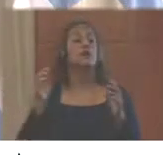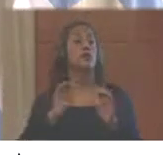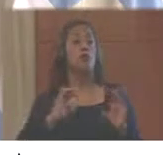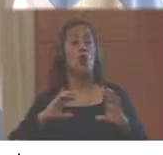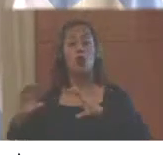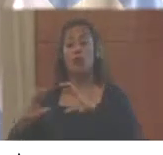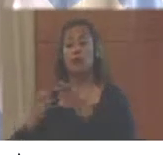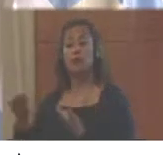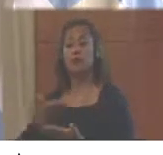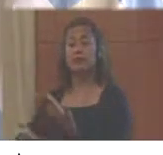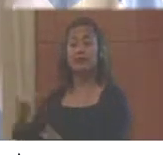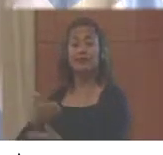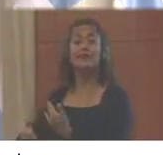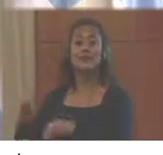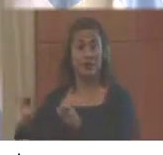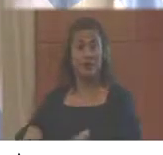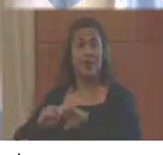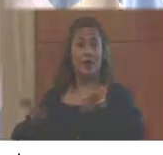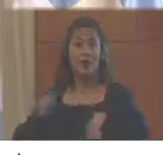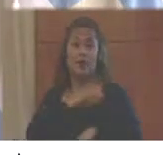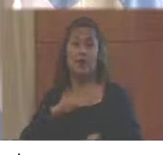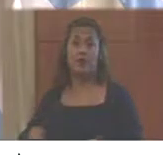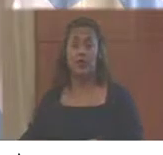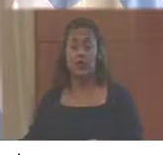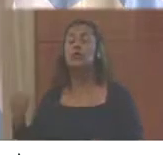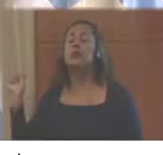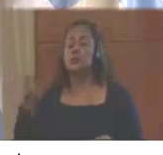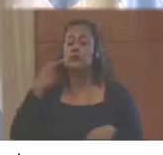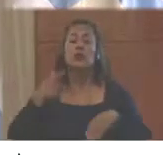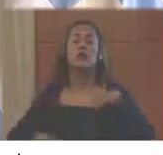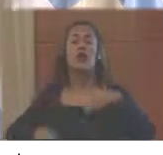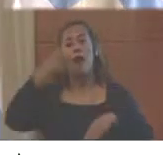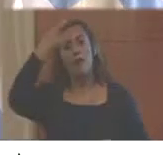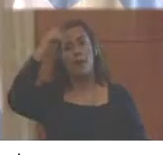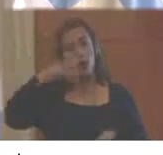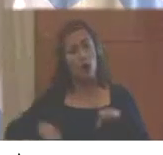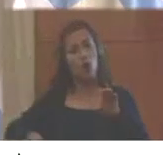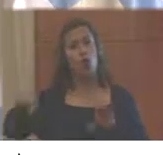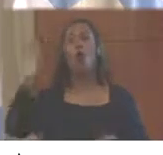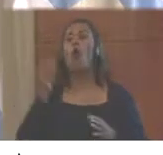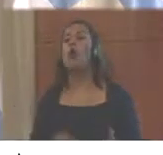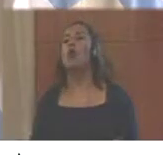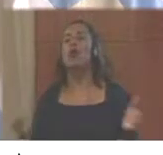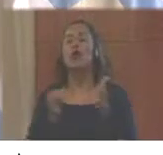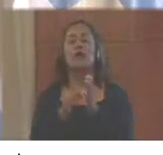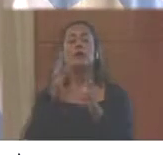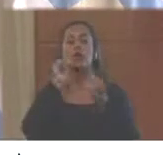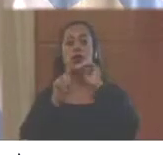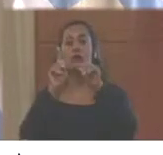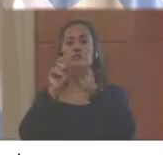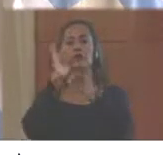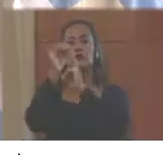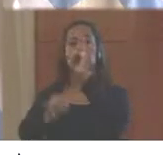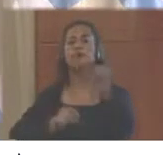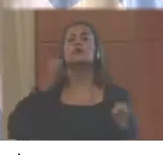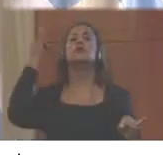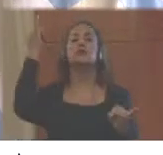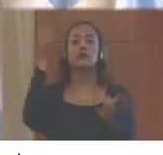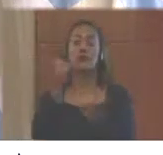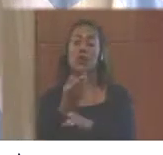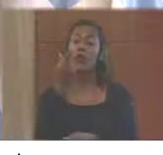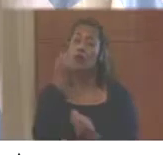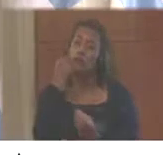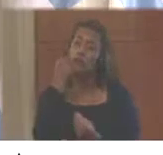if we coordinate with the business sector, this will be even better. Mexico is committing to have